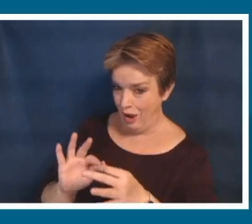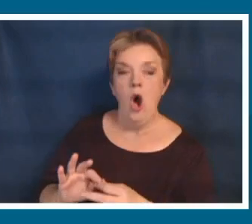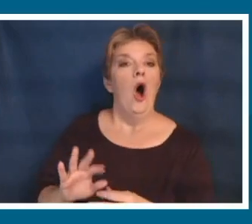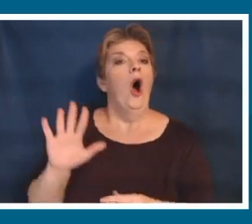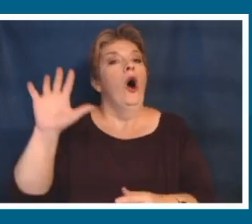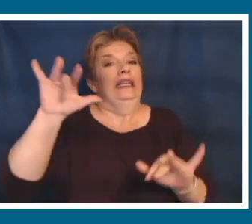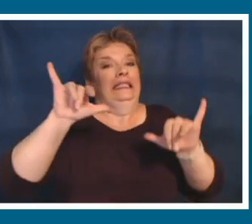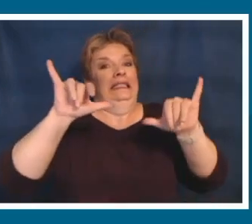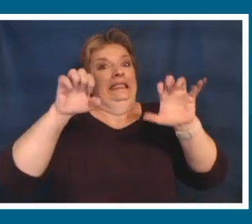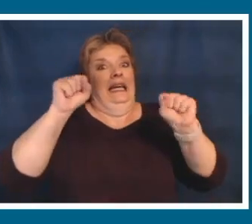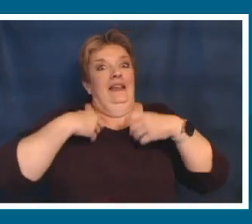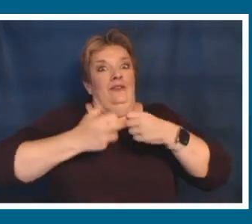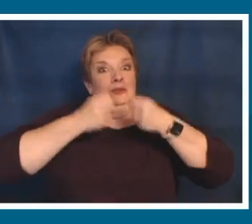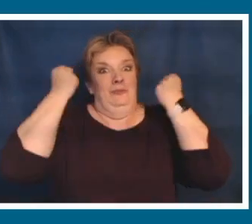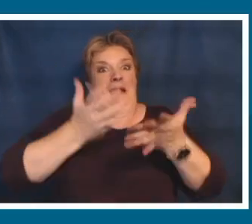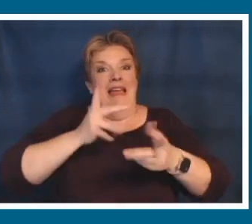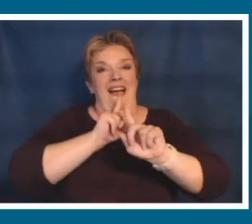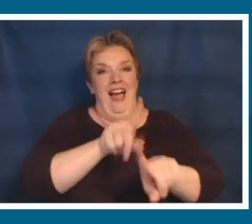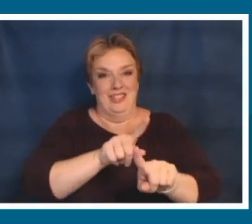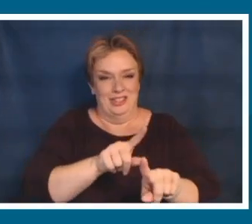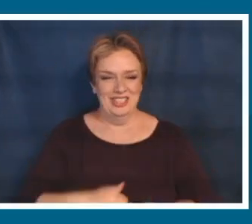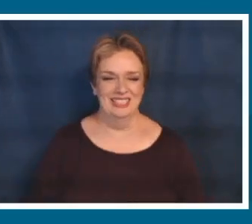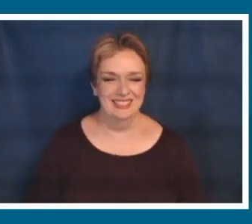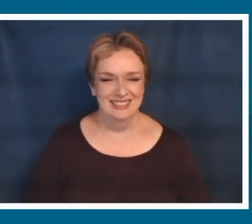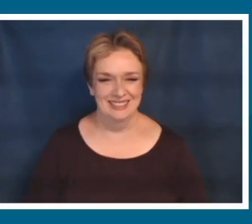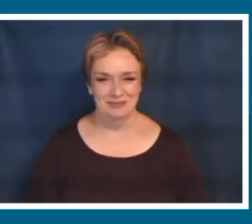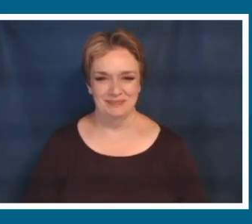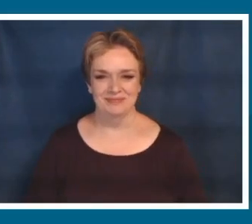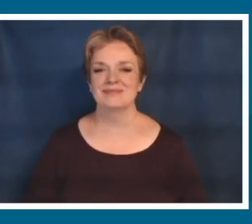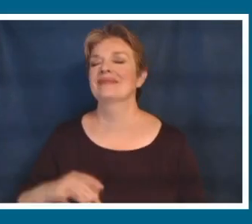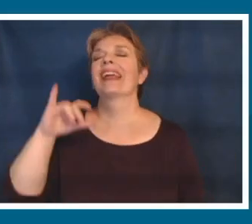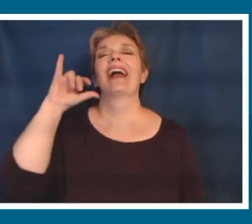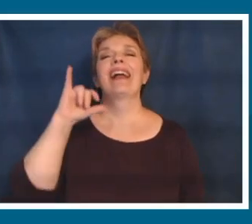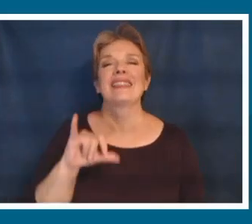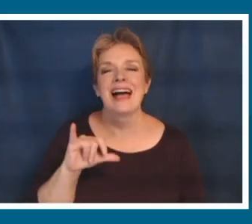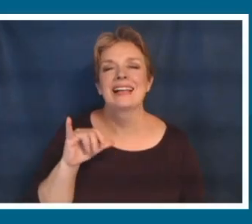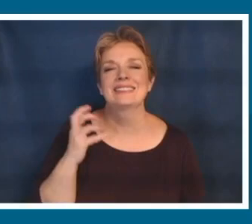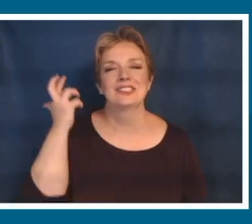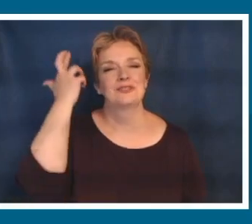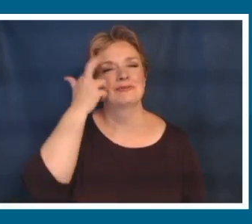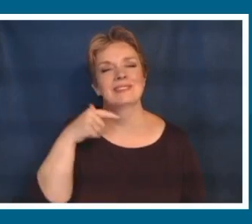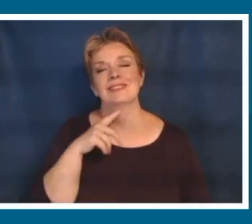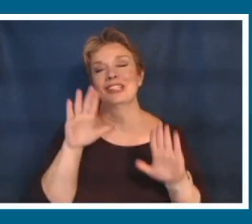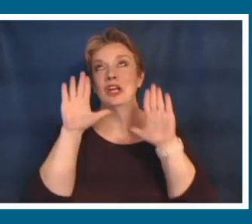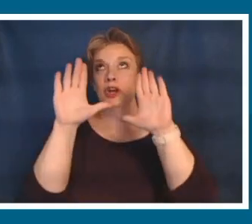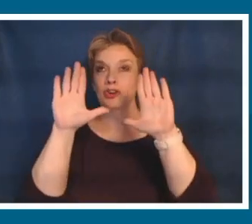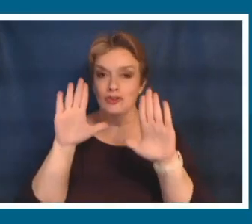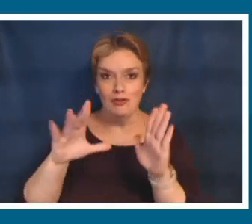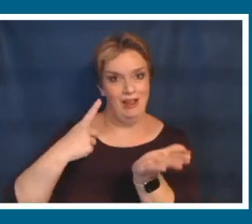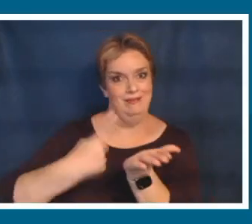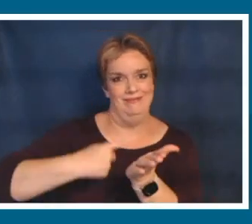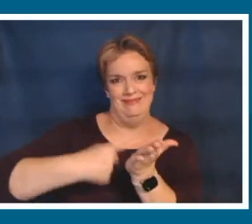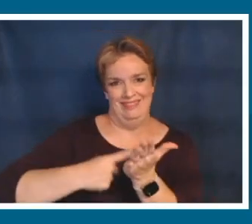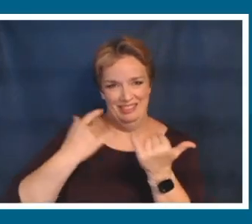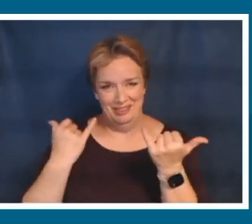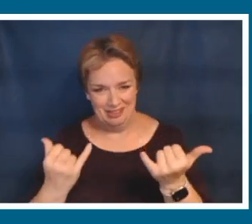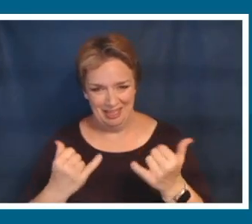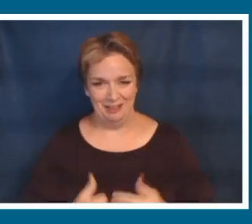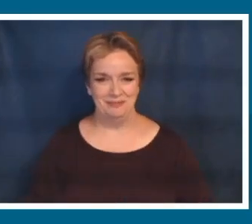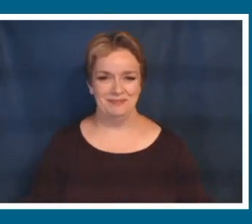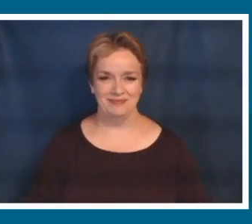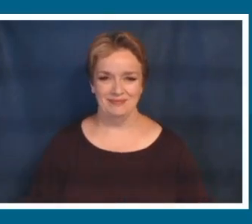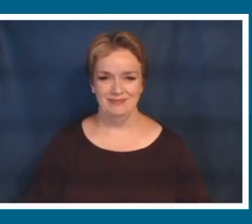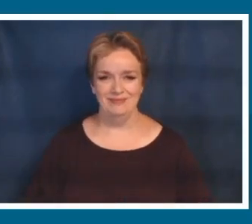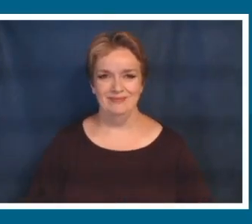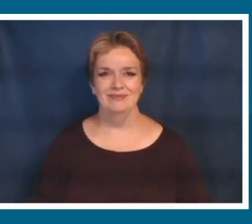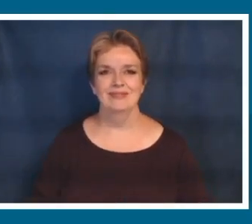this question. But that's what makes it such a great conversation to have today. But as everyone's talking, I'm like, where do I